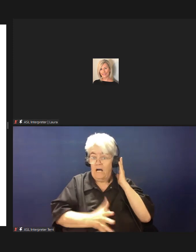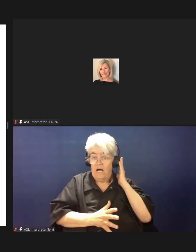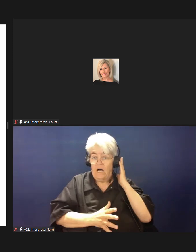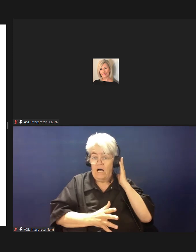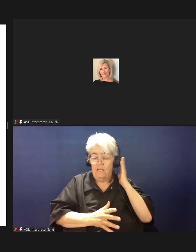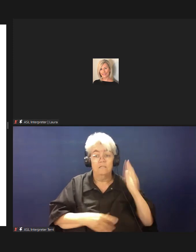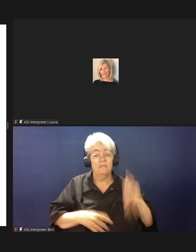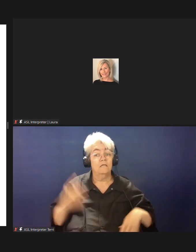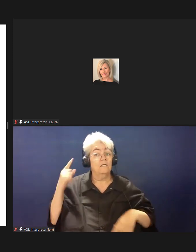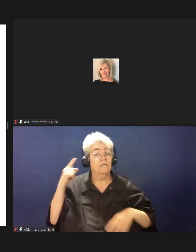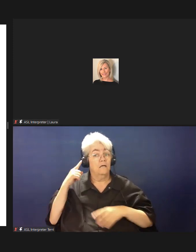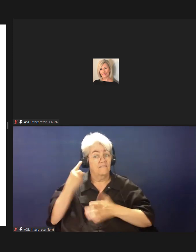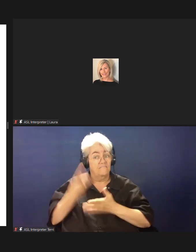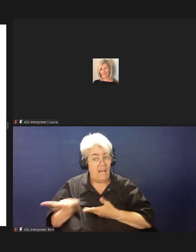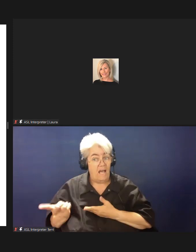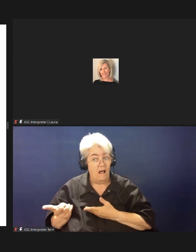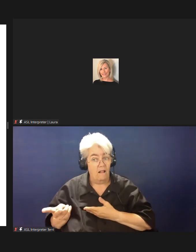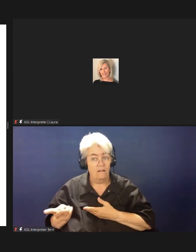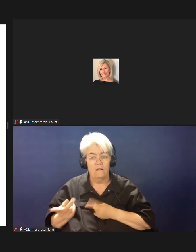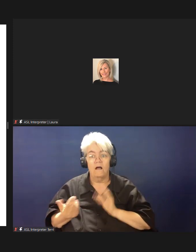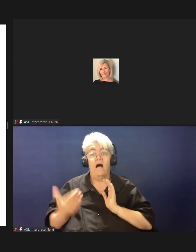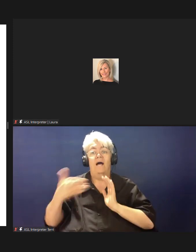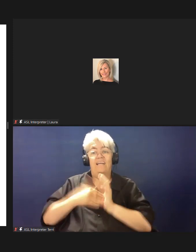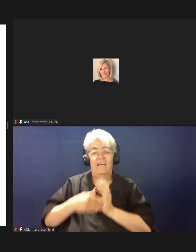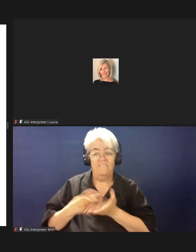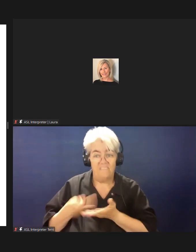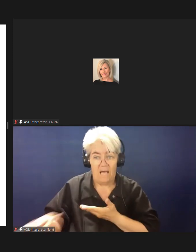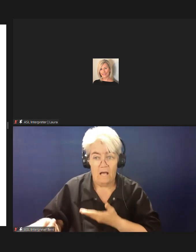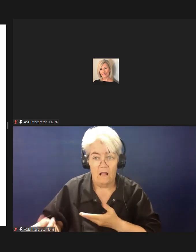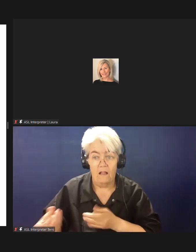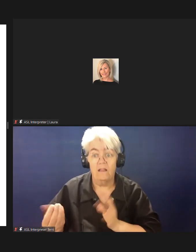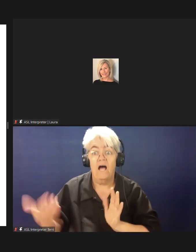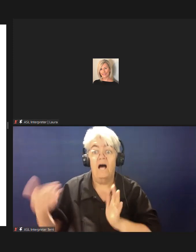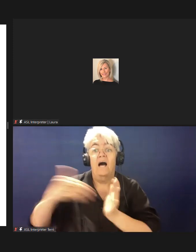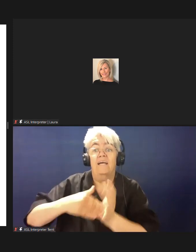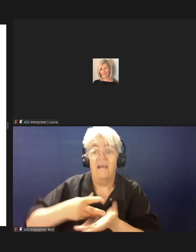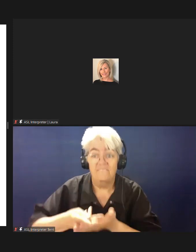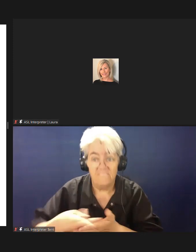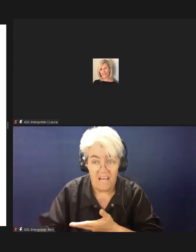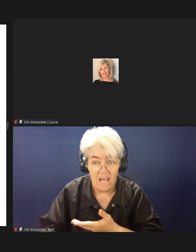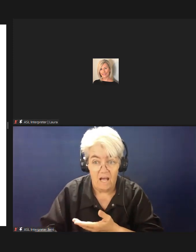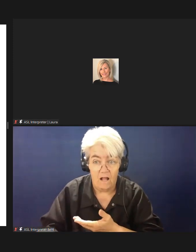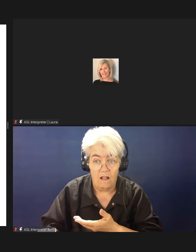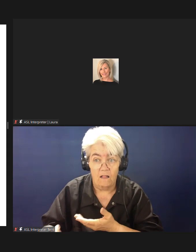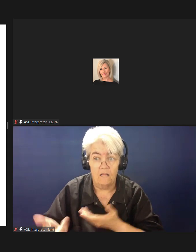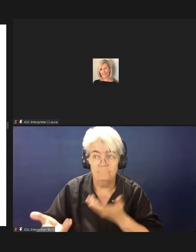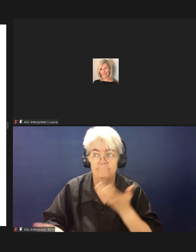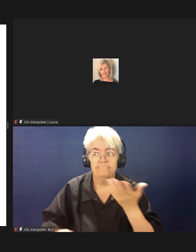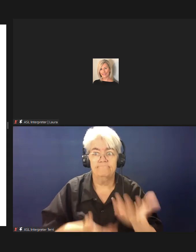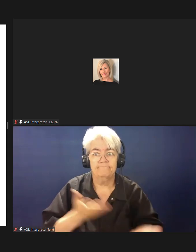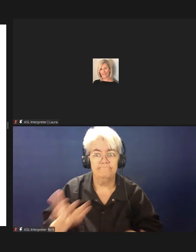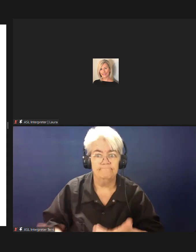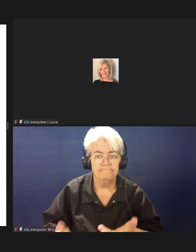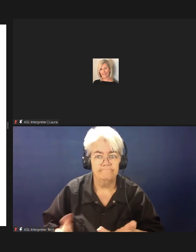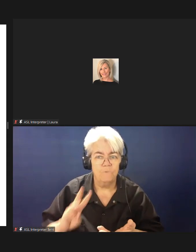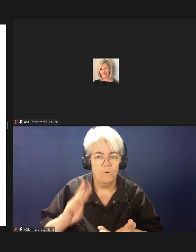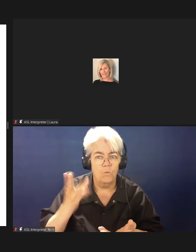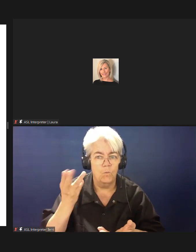ear doesn't pass after several attempts during the initial screening session, we can't be sure